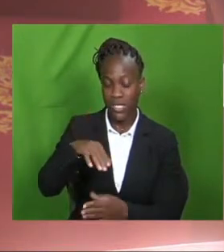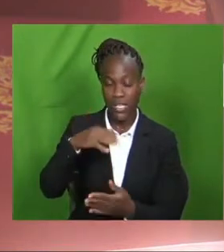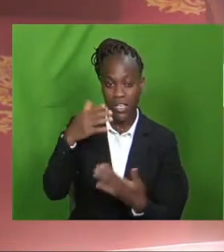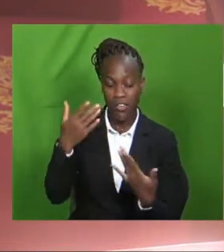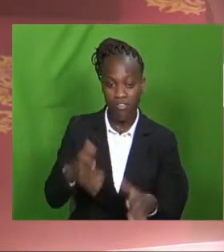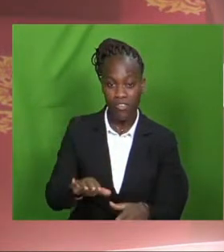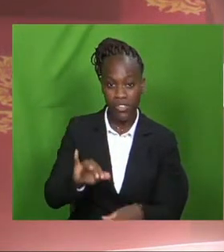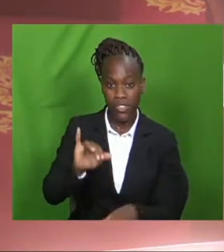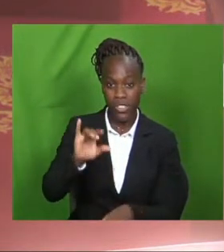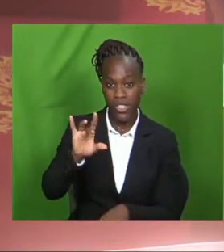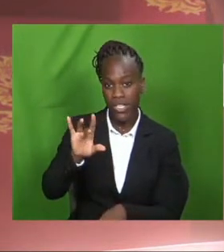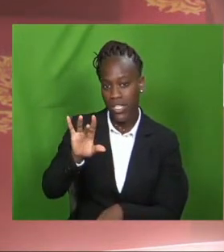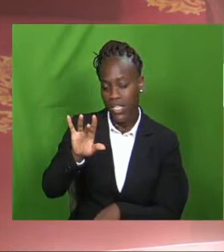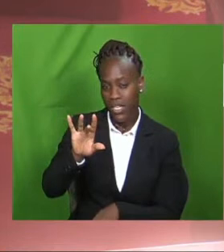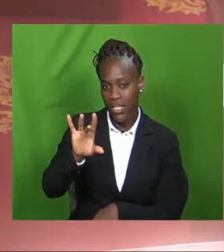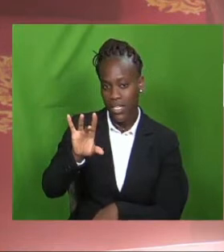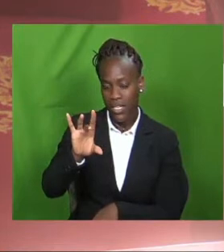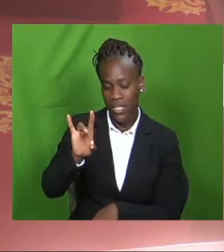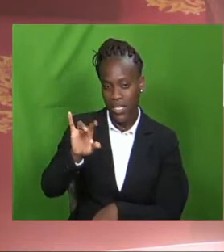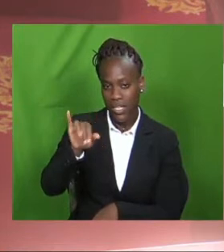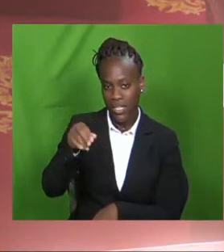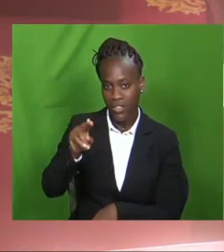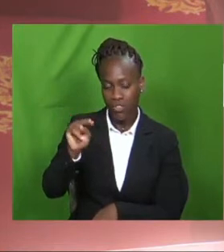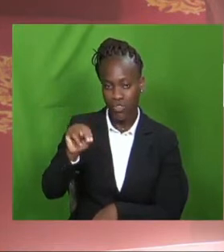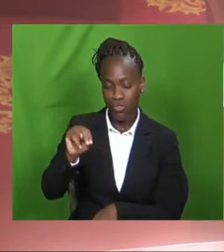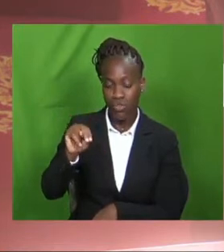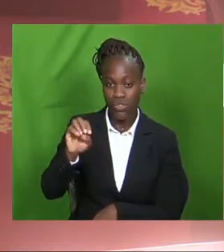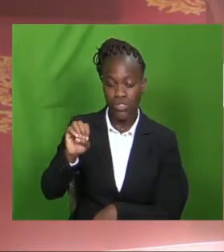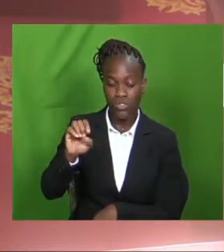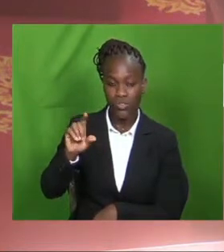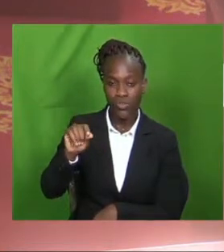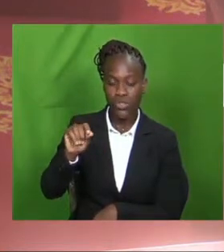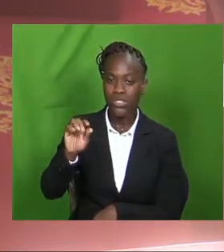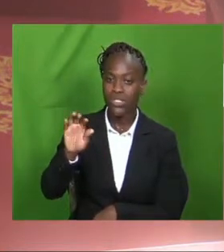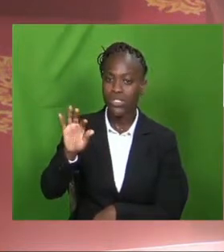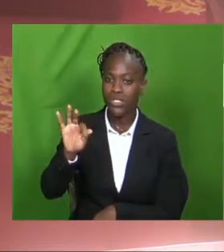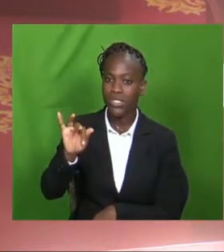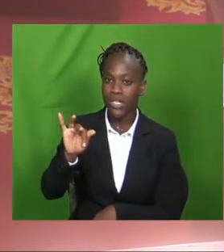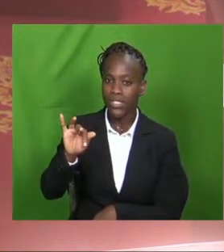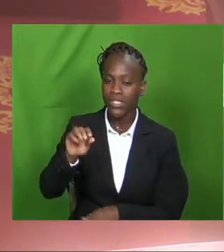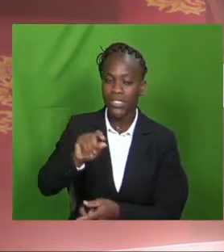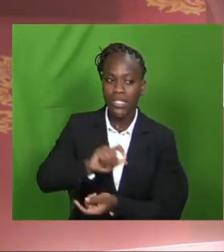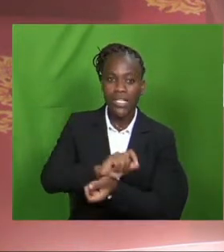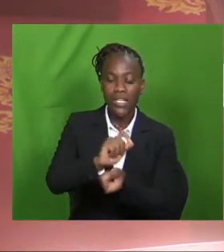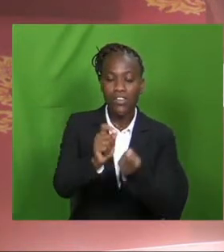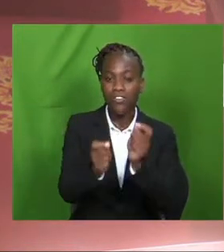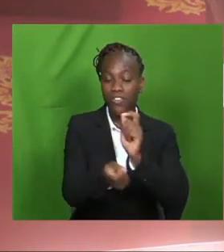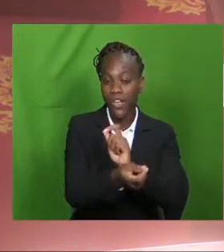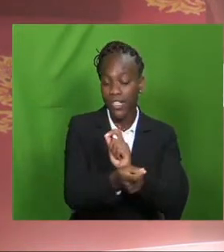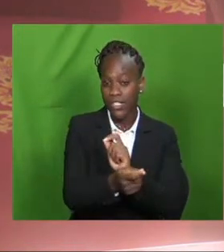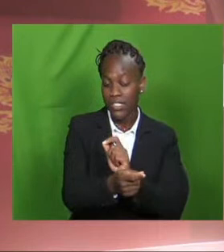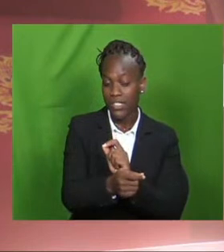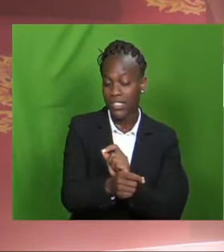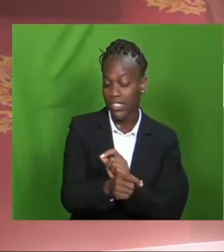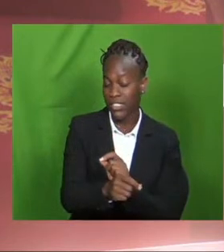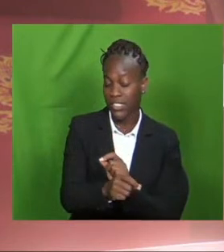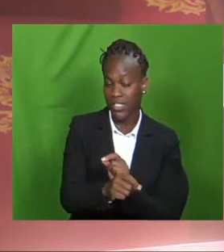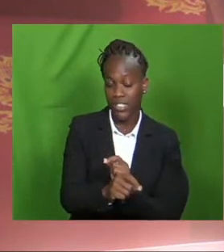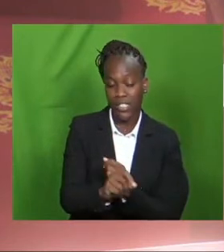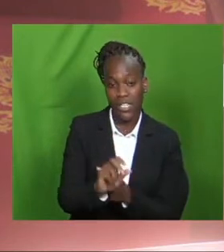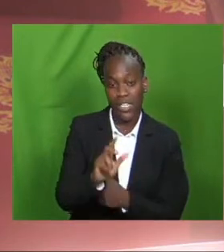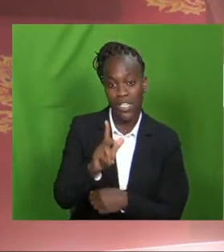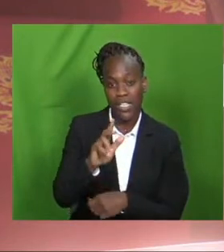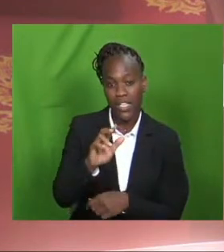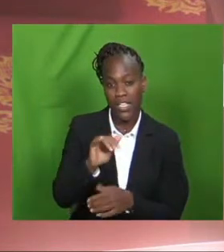2019 and was revised to 31st December 2022 after variation